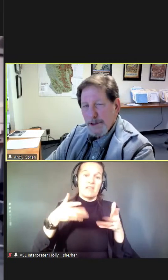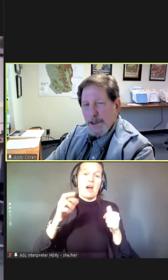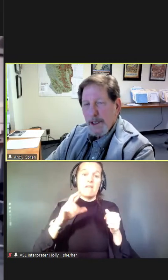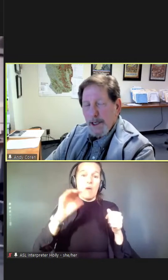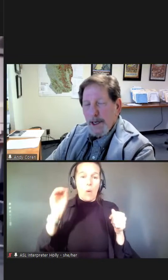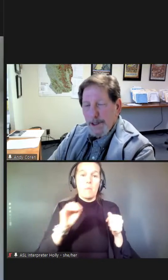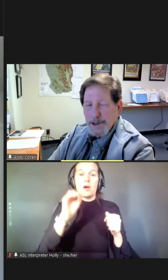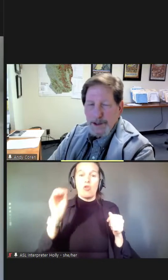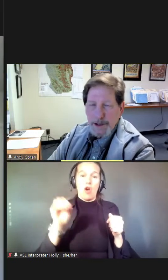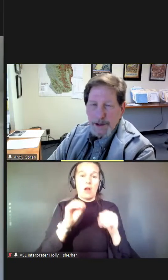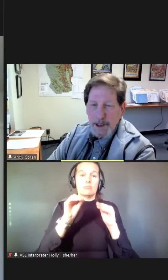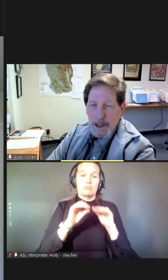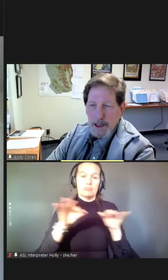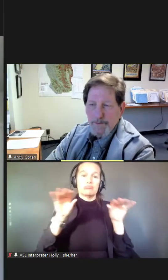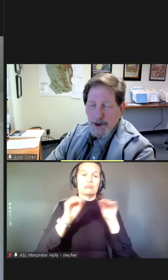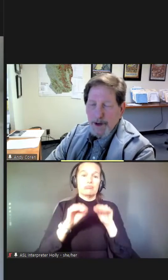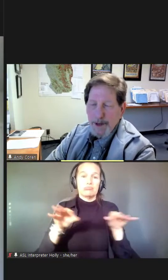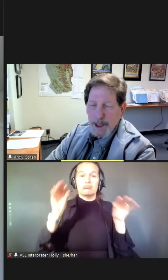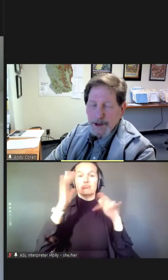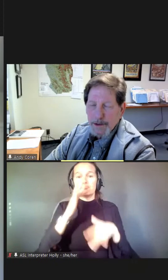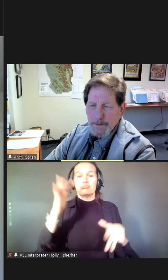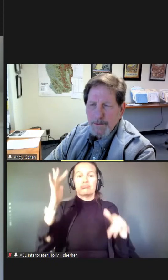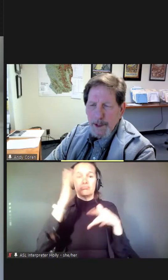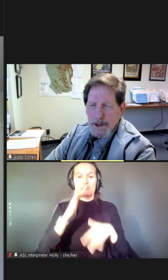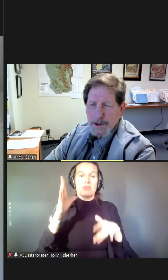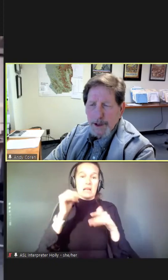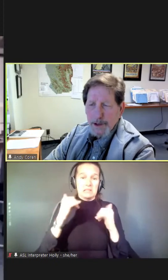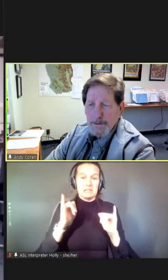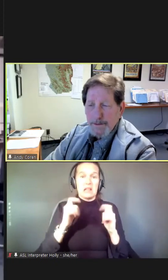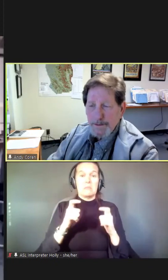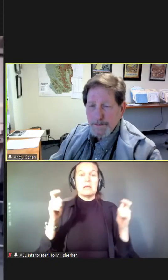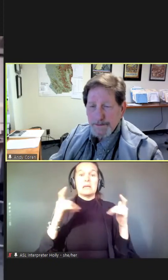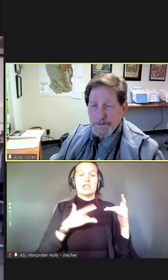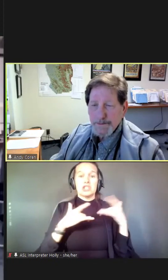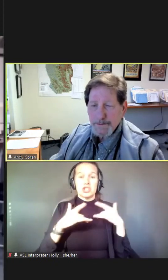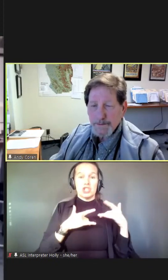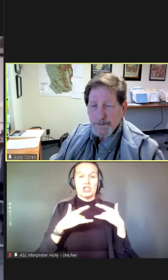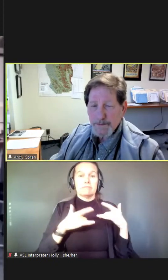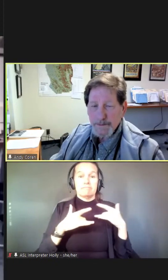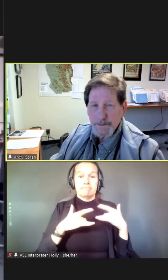with us, and it's still a very big concern.